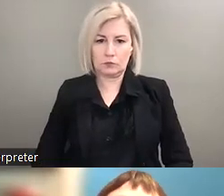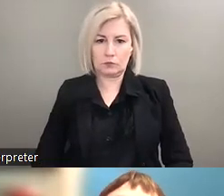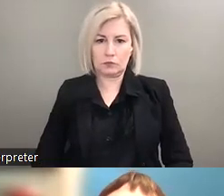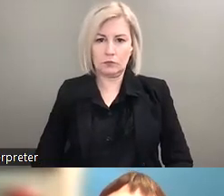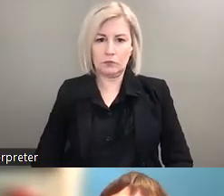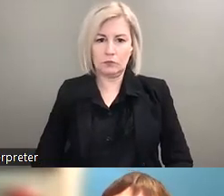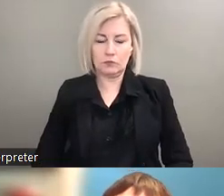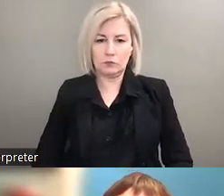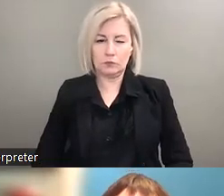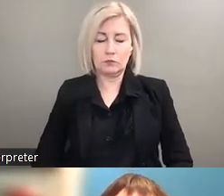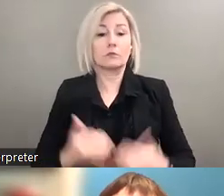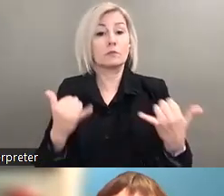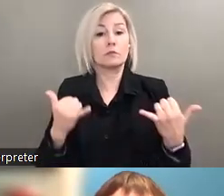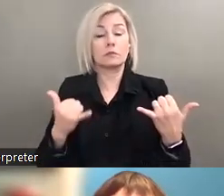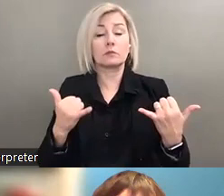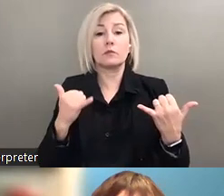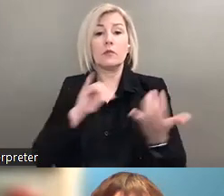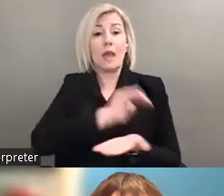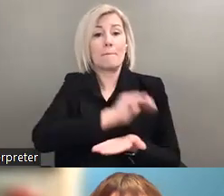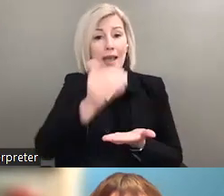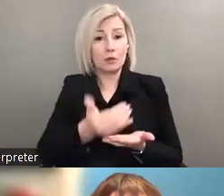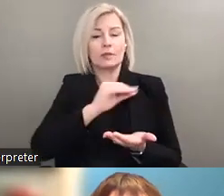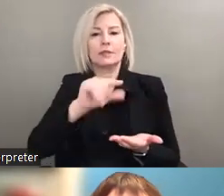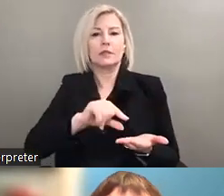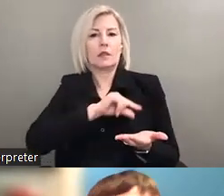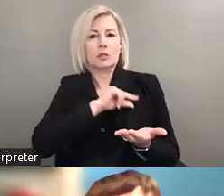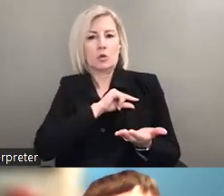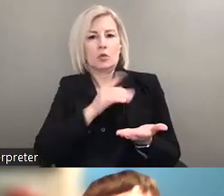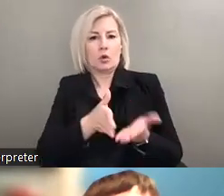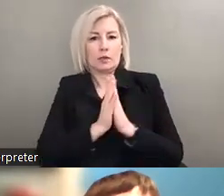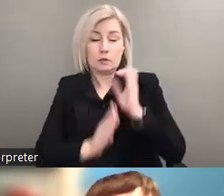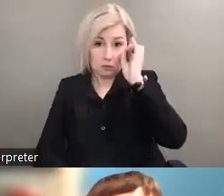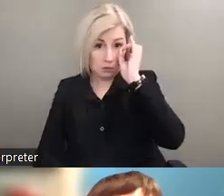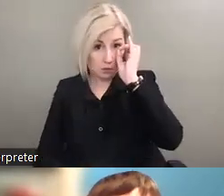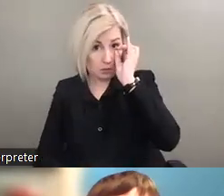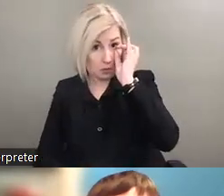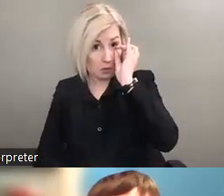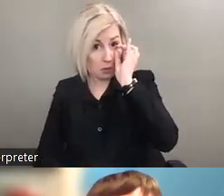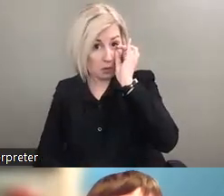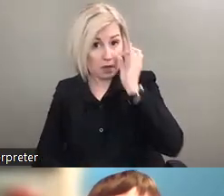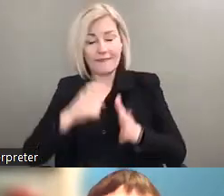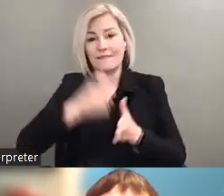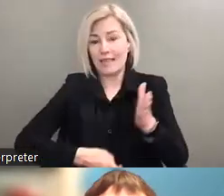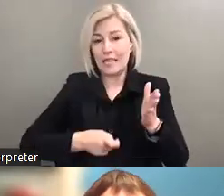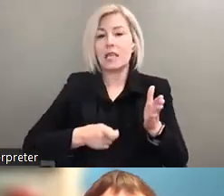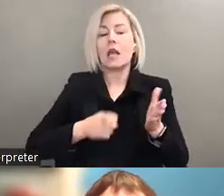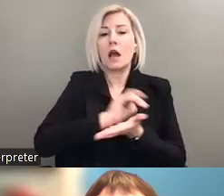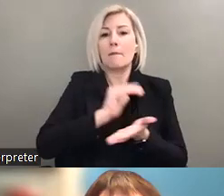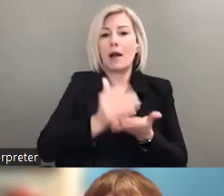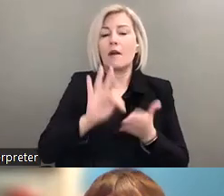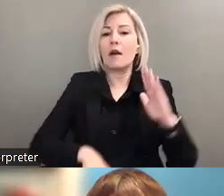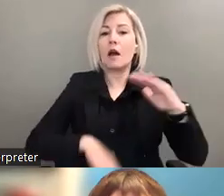Now let's talk about grant amounts and eligible requests. A fee subsidy amount of up